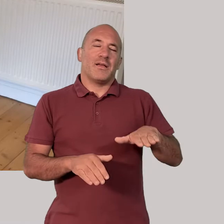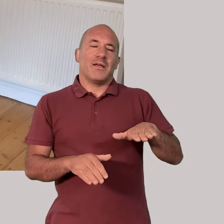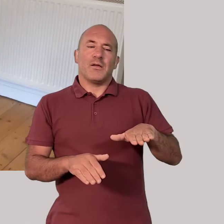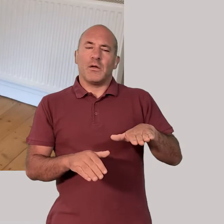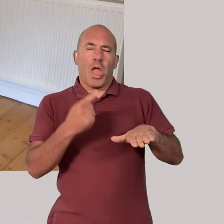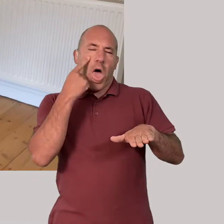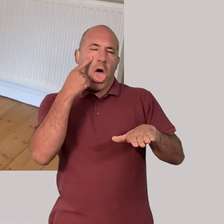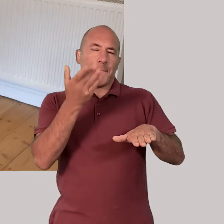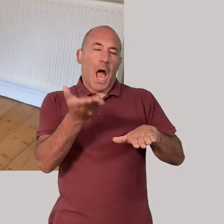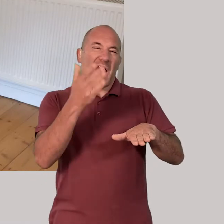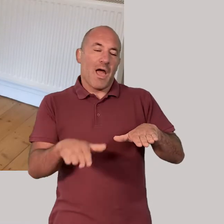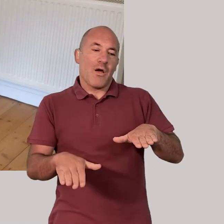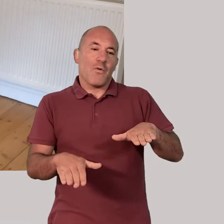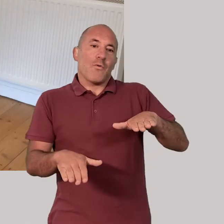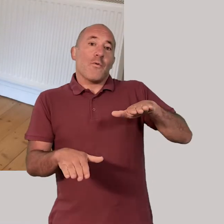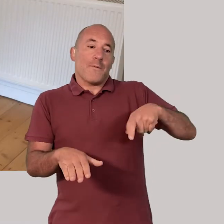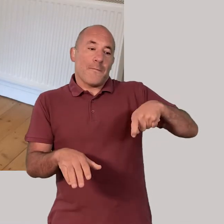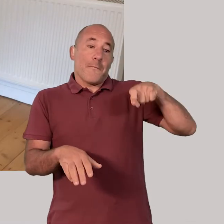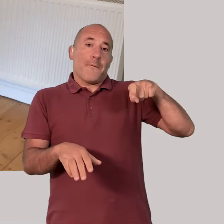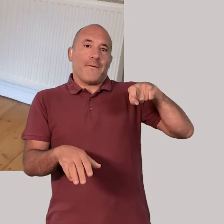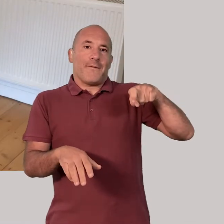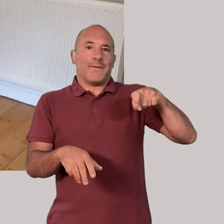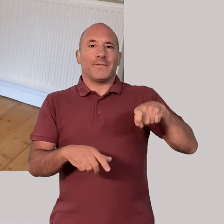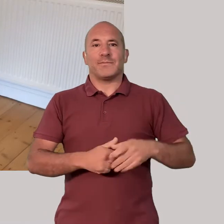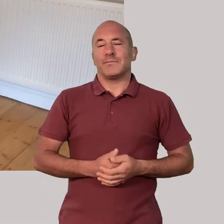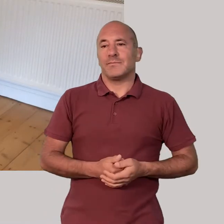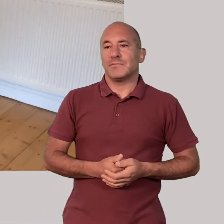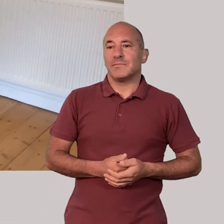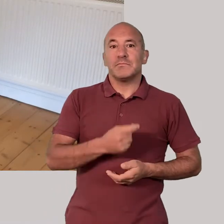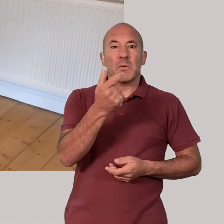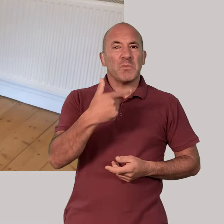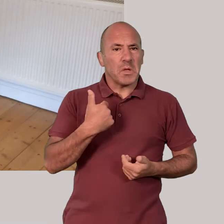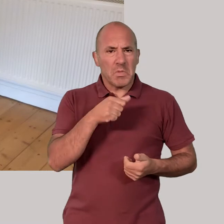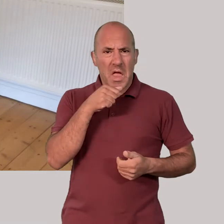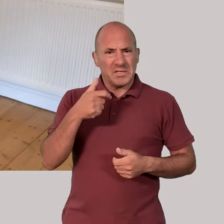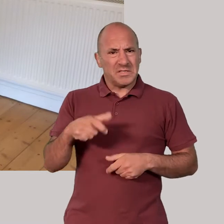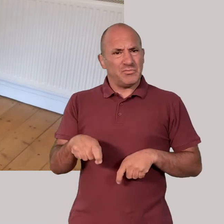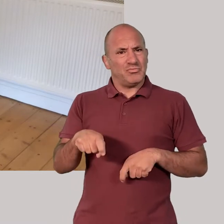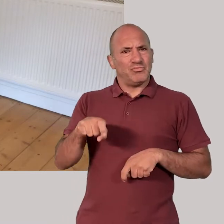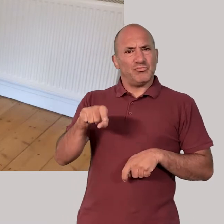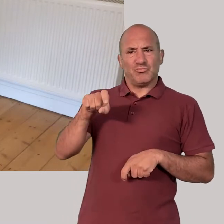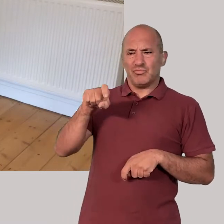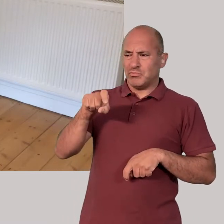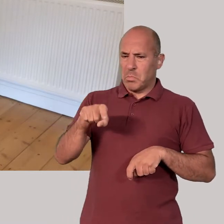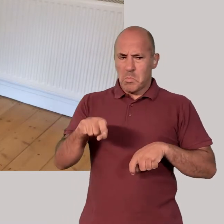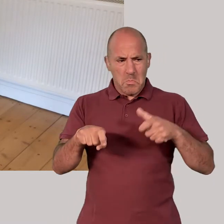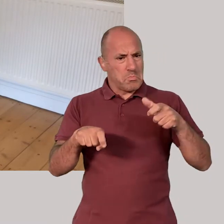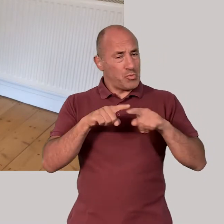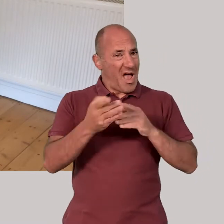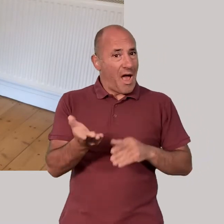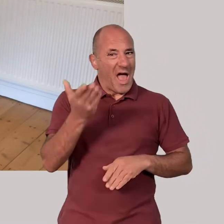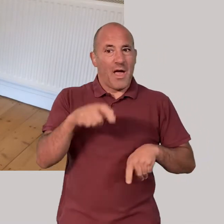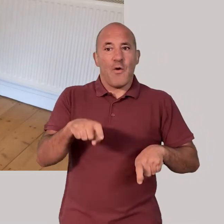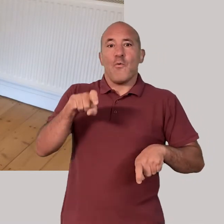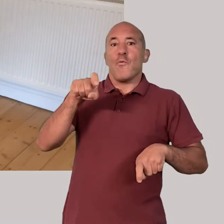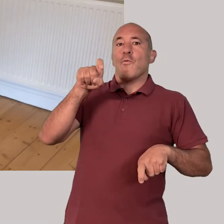And lifting the other leg, you might be a little bit higher. And for some of you, it feels nice and comfortable.